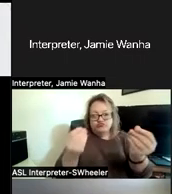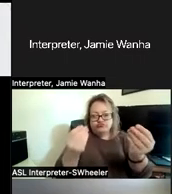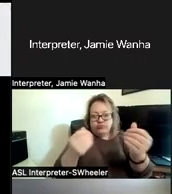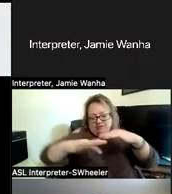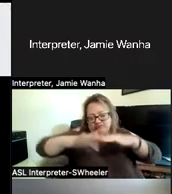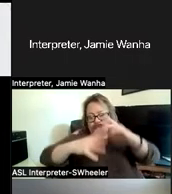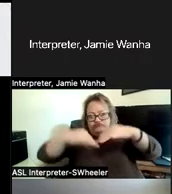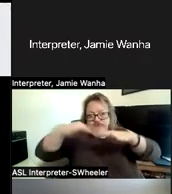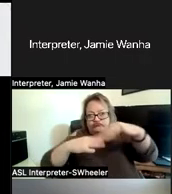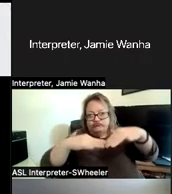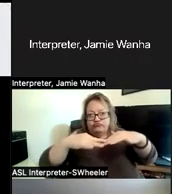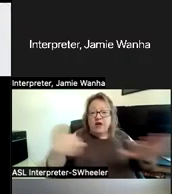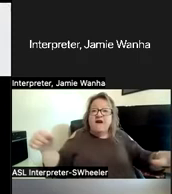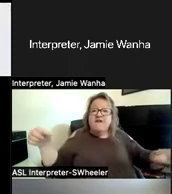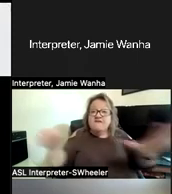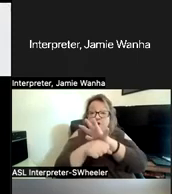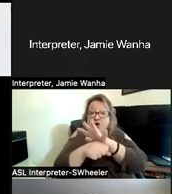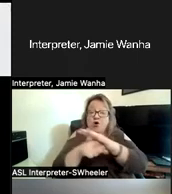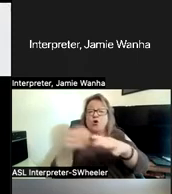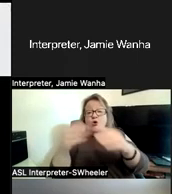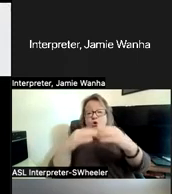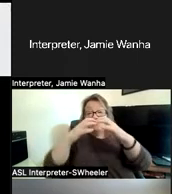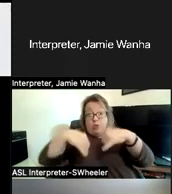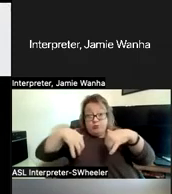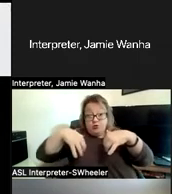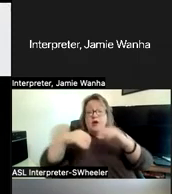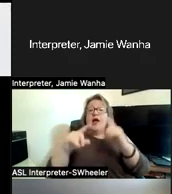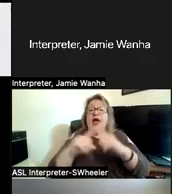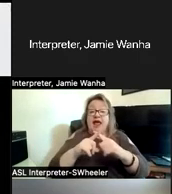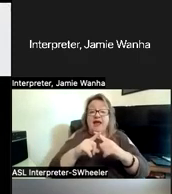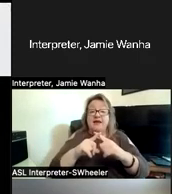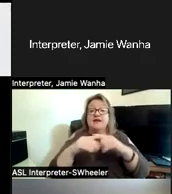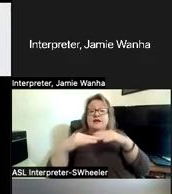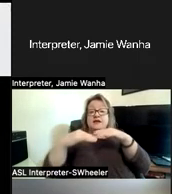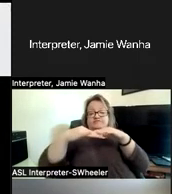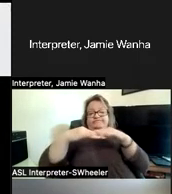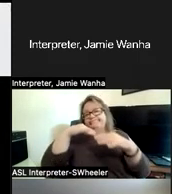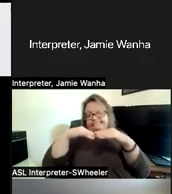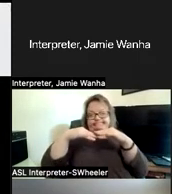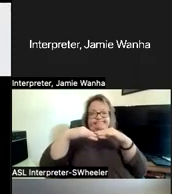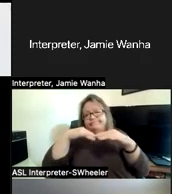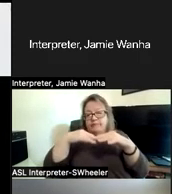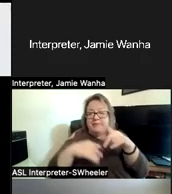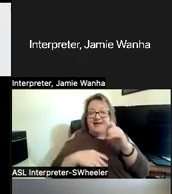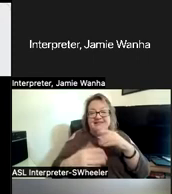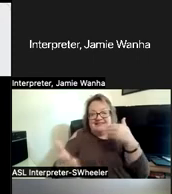surface fault rupture manifestation, and intense ground motion because of the very close proximity to the fault.